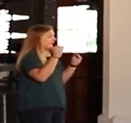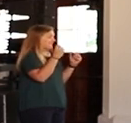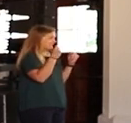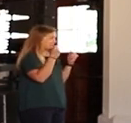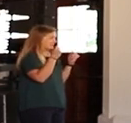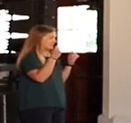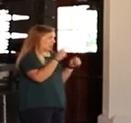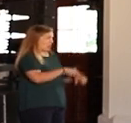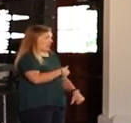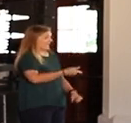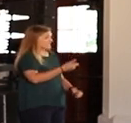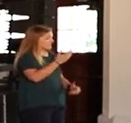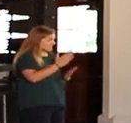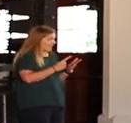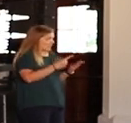were alive.